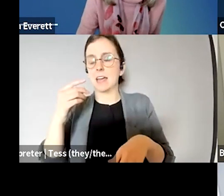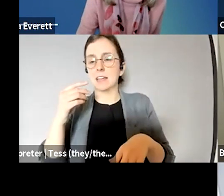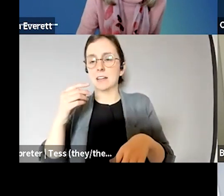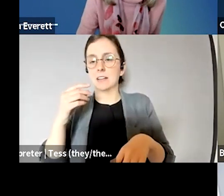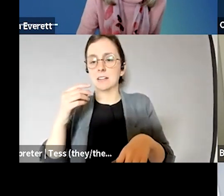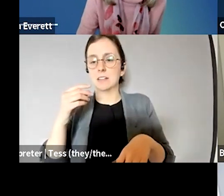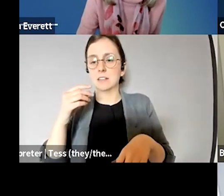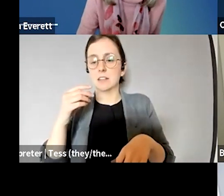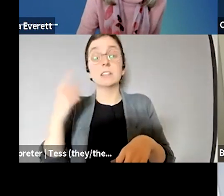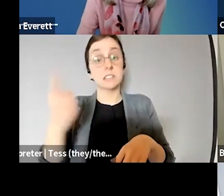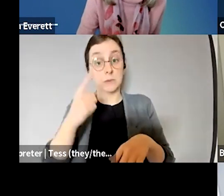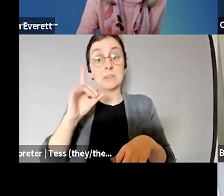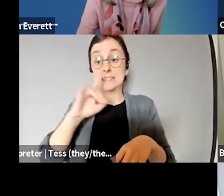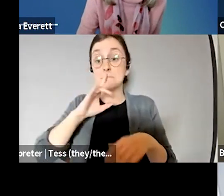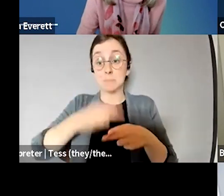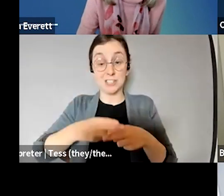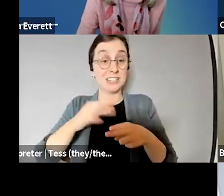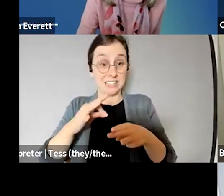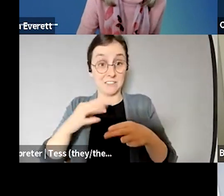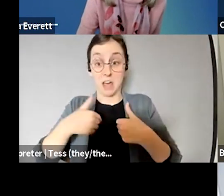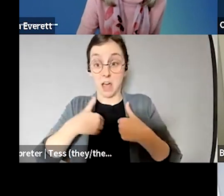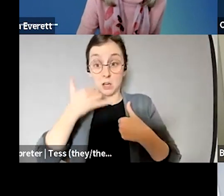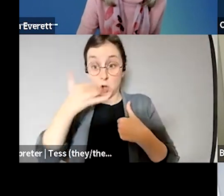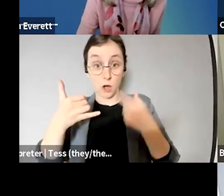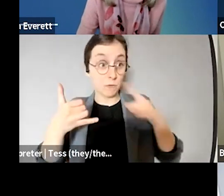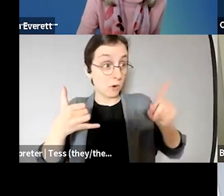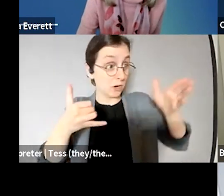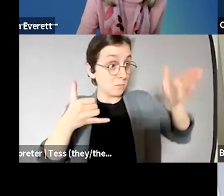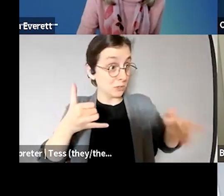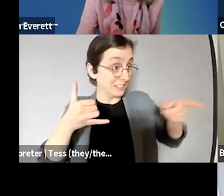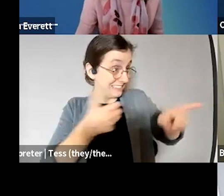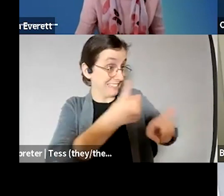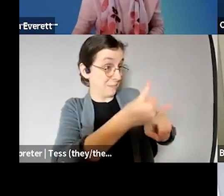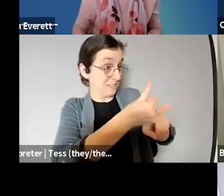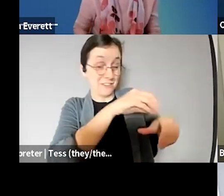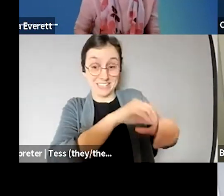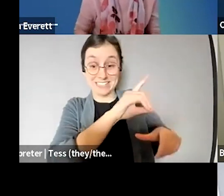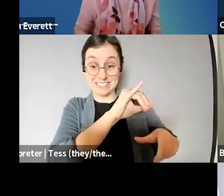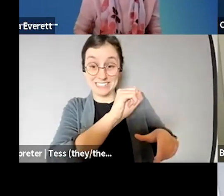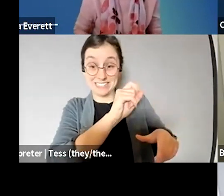when you call for someone else, that's also something to consider.